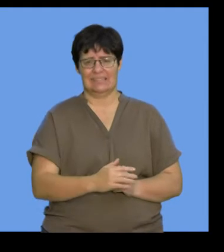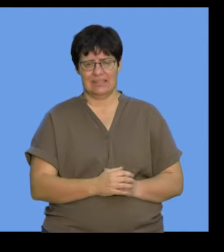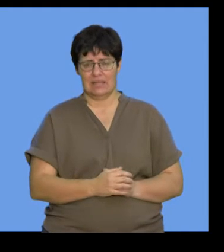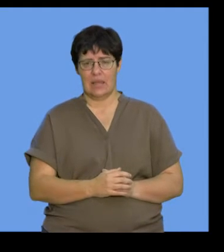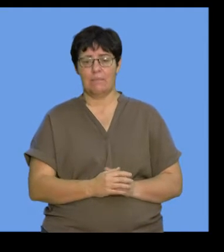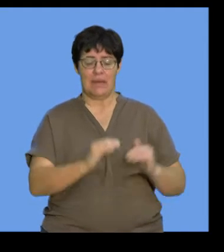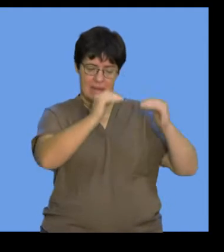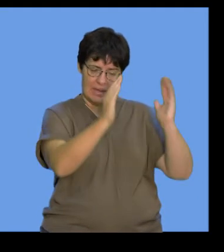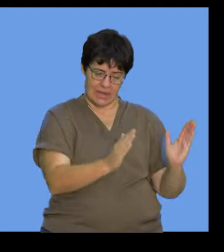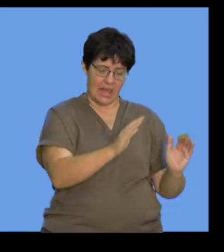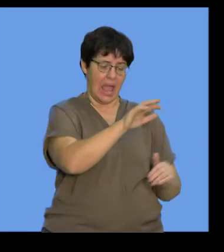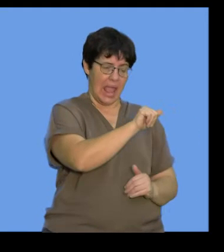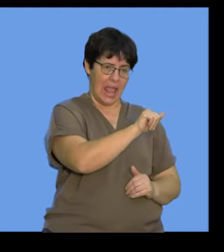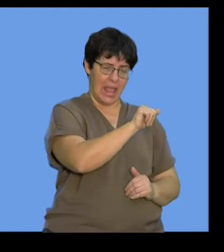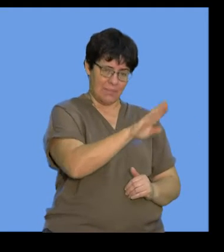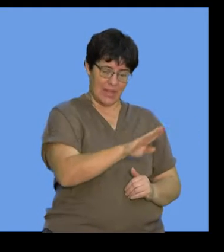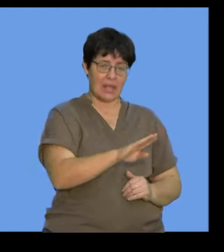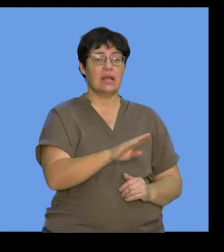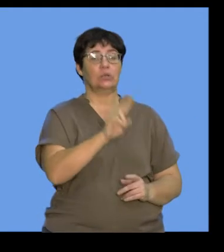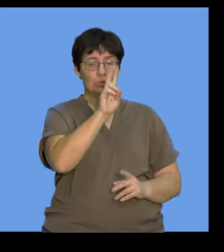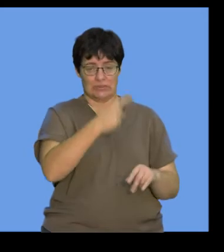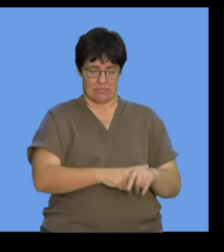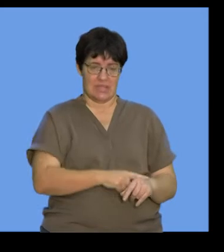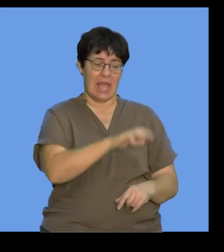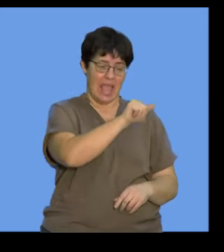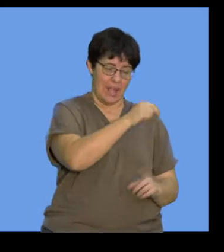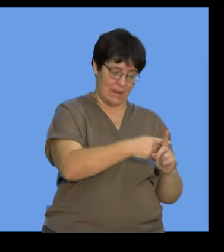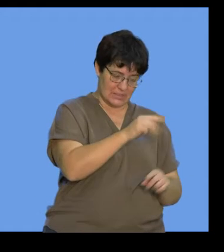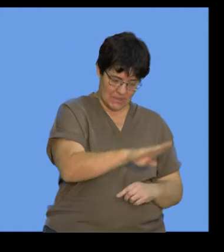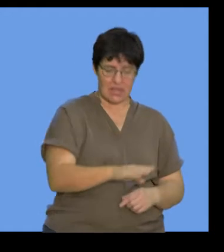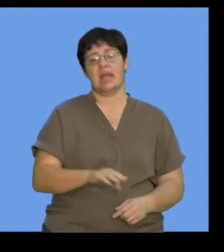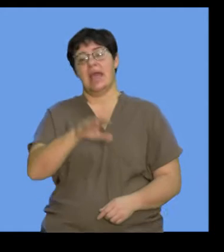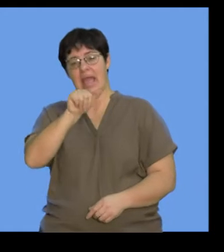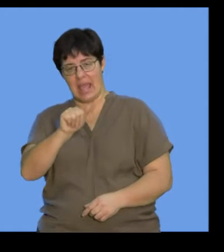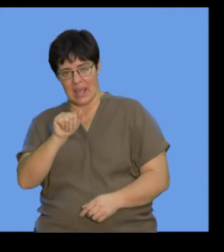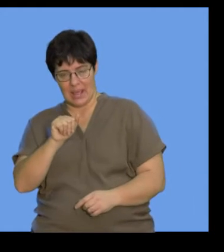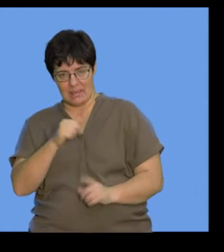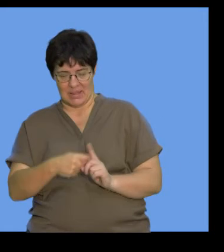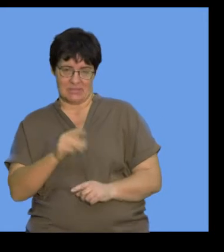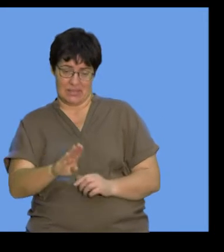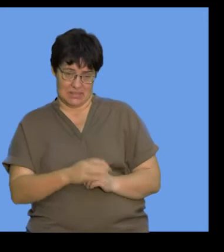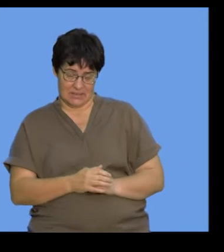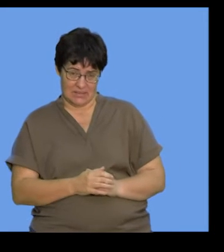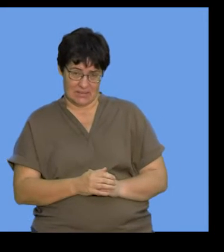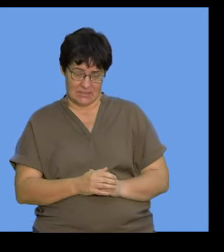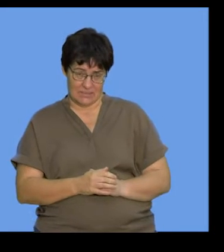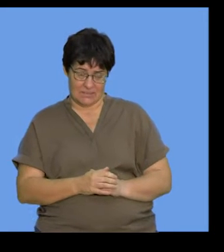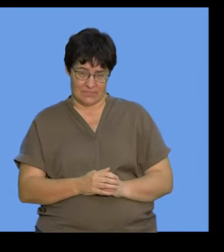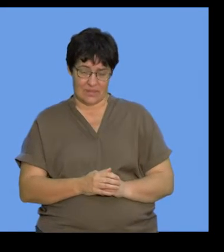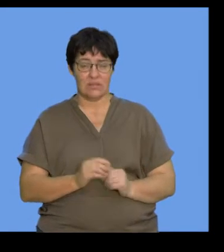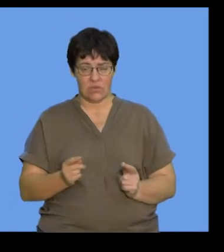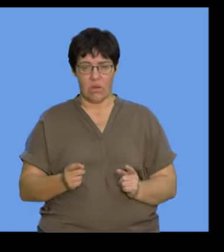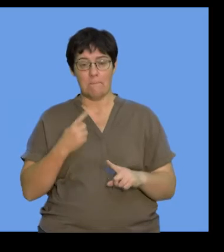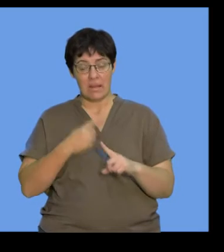Please, exponents are not about that, especially if you are squaring more than one term. If it was multiplied